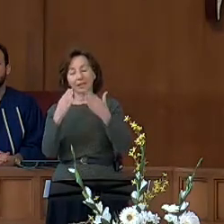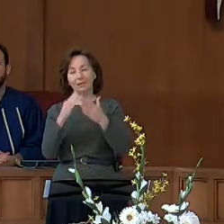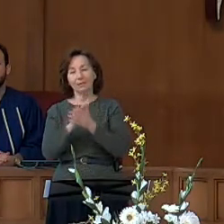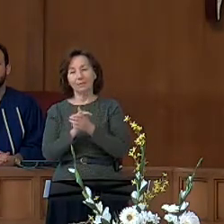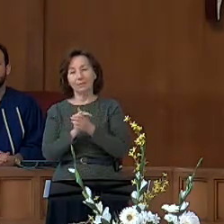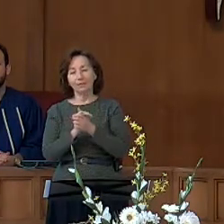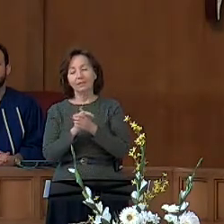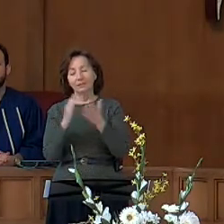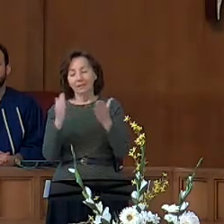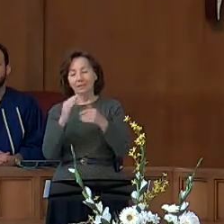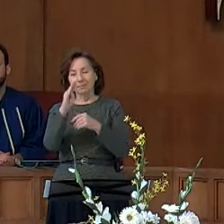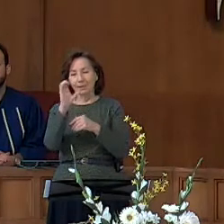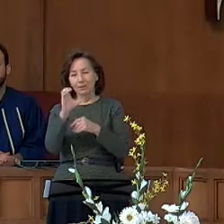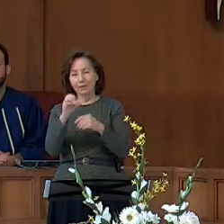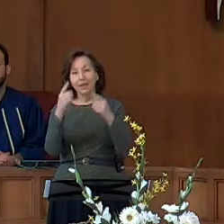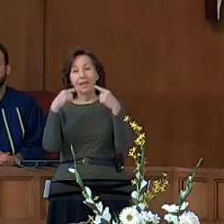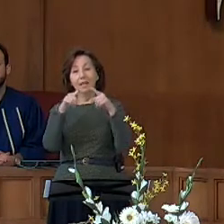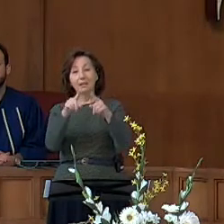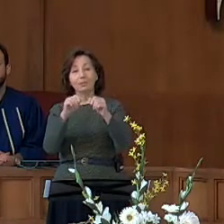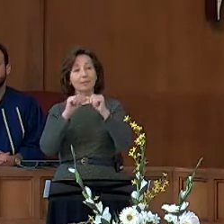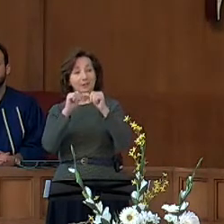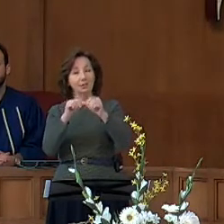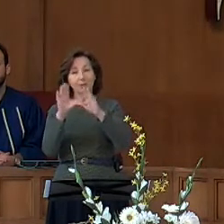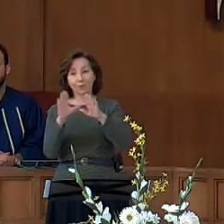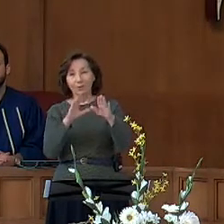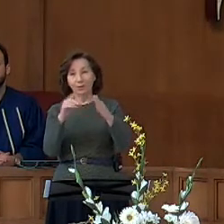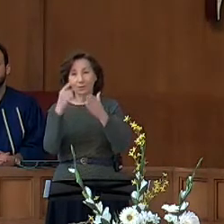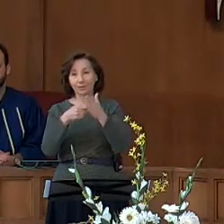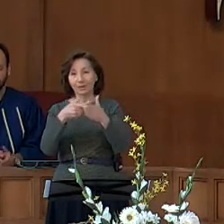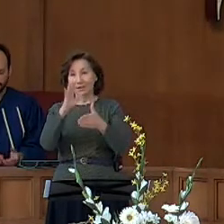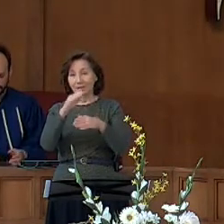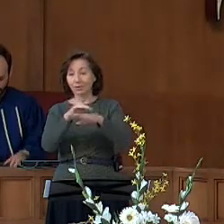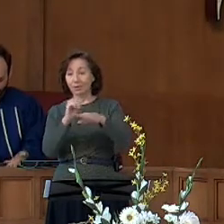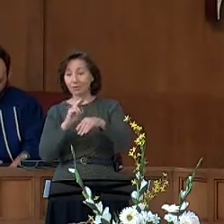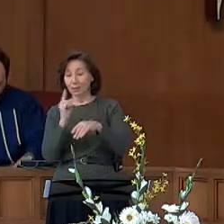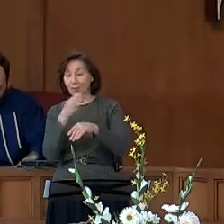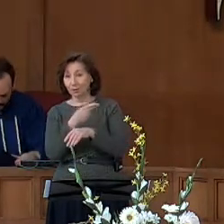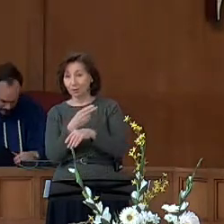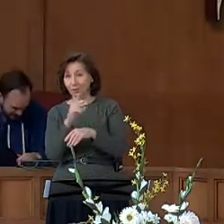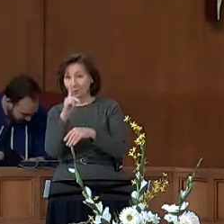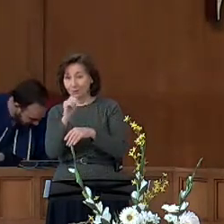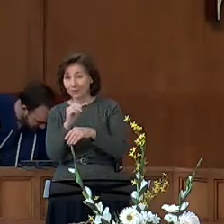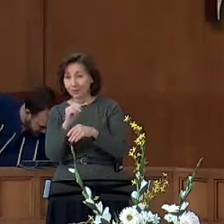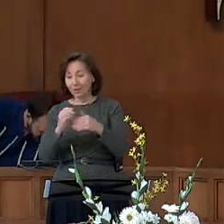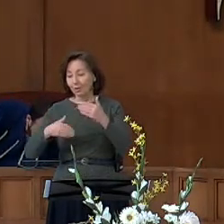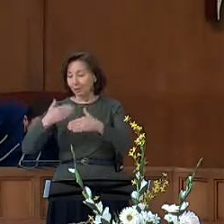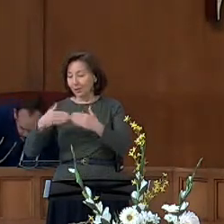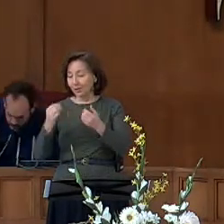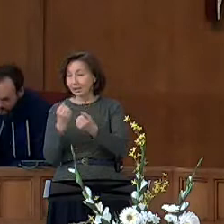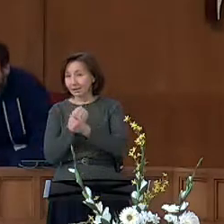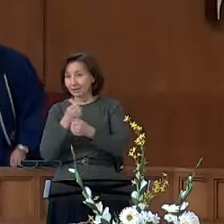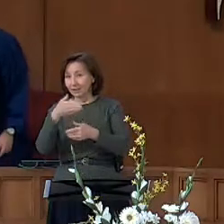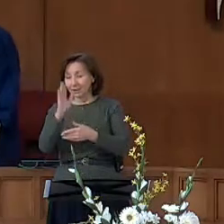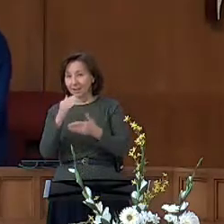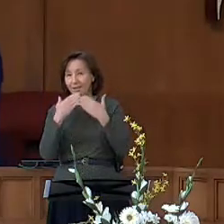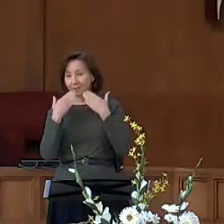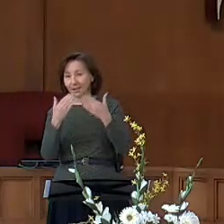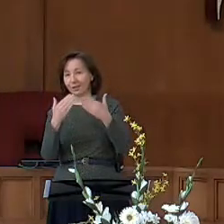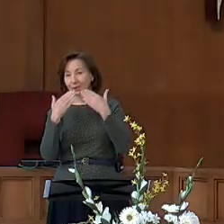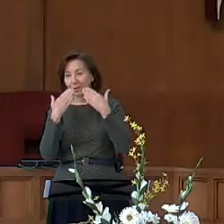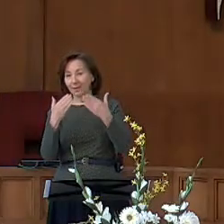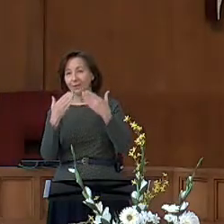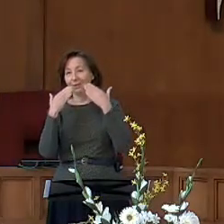here at Bear Creek as we continue to do what God has called us to do. Let us pray. Gracious and loving God, we just want to say thank you, thank